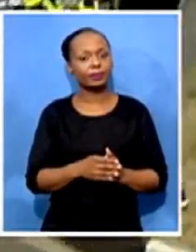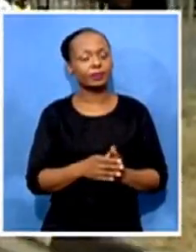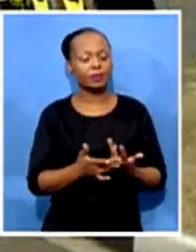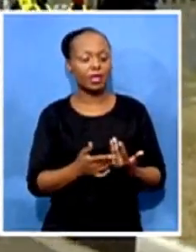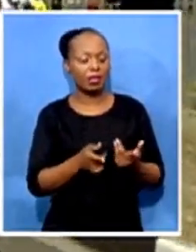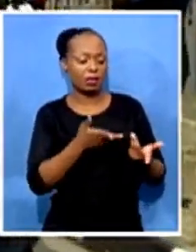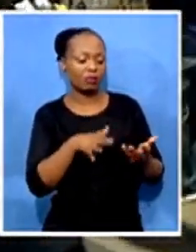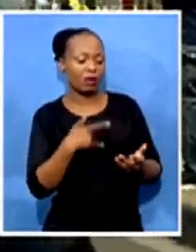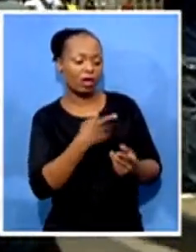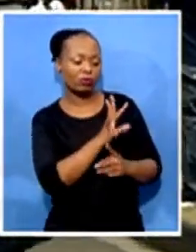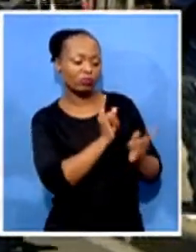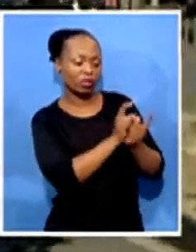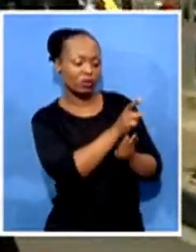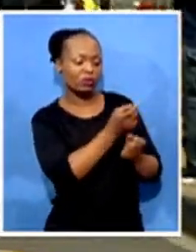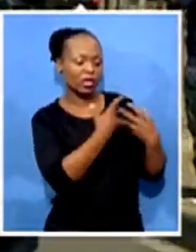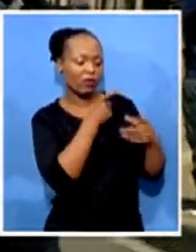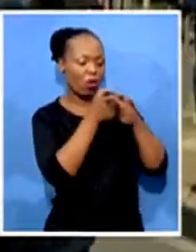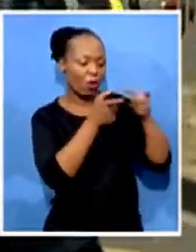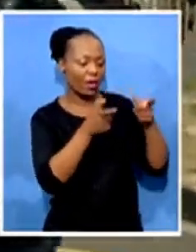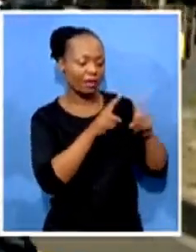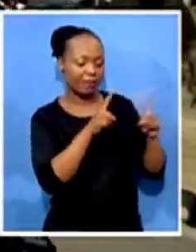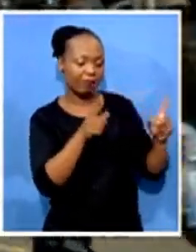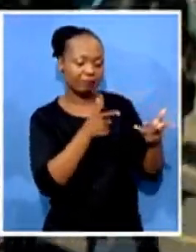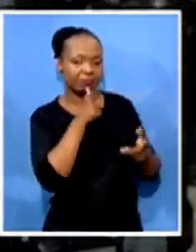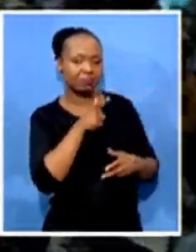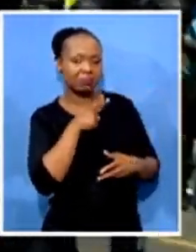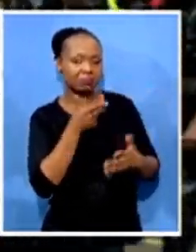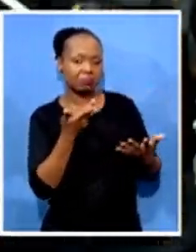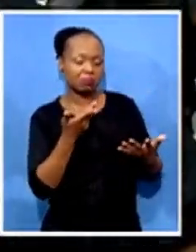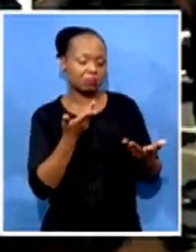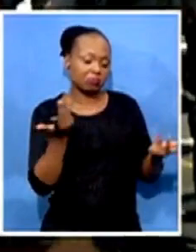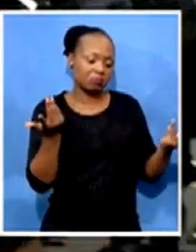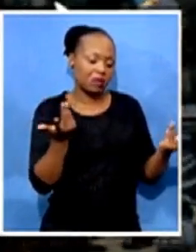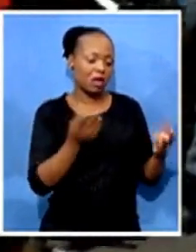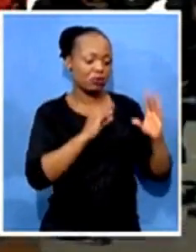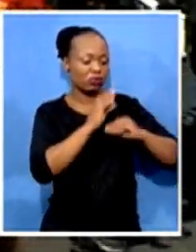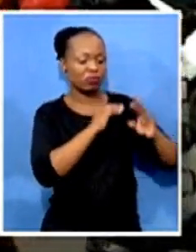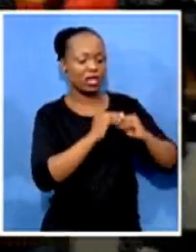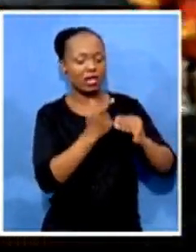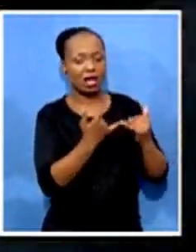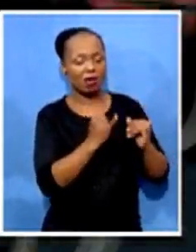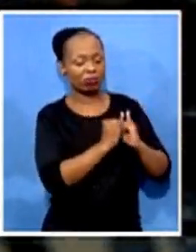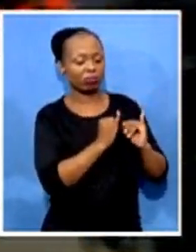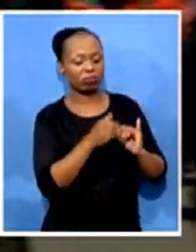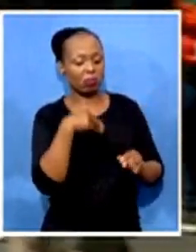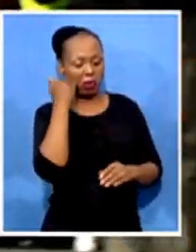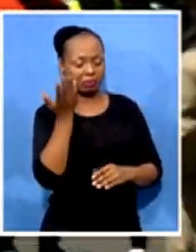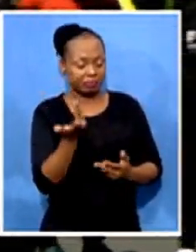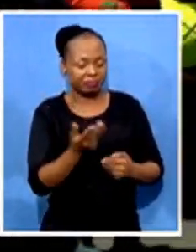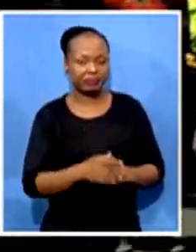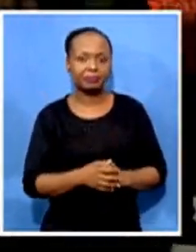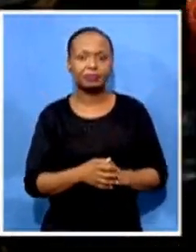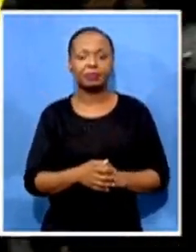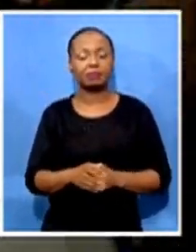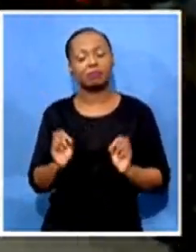that they are not going to be speaking to the media at this point. But of course, we watch and we wait, and we see as the clock